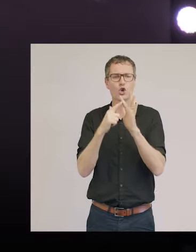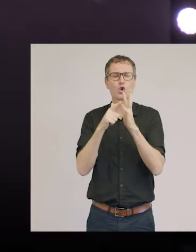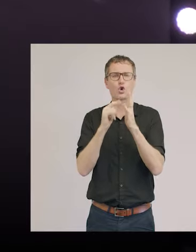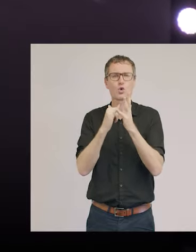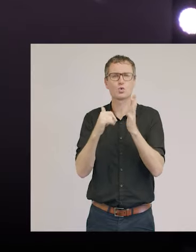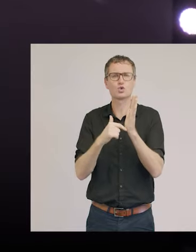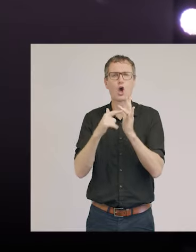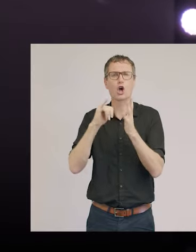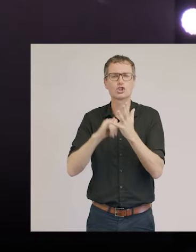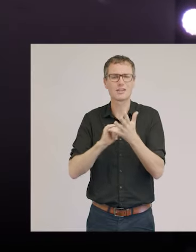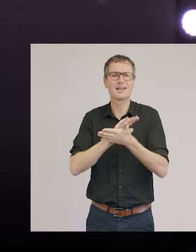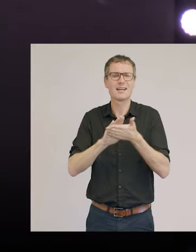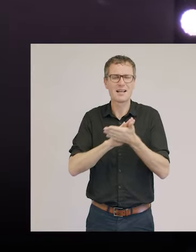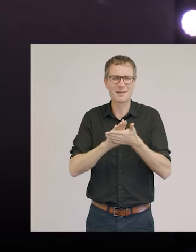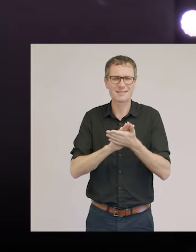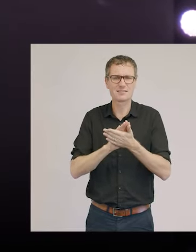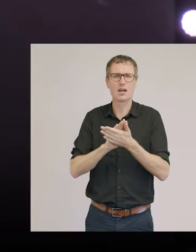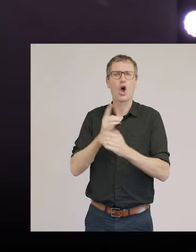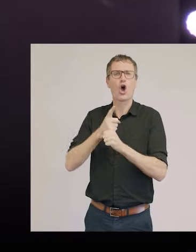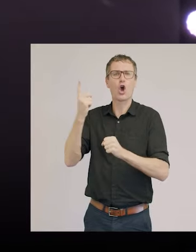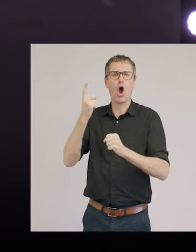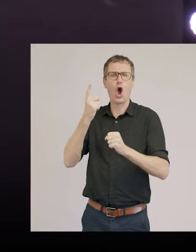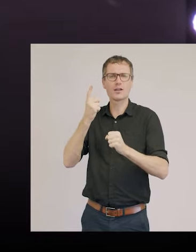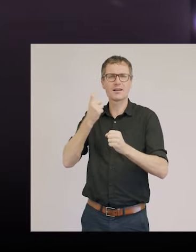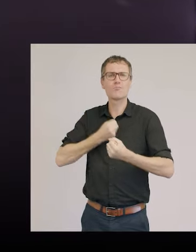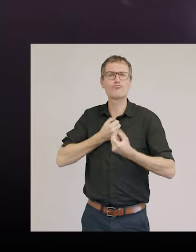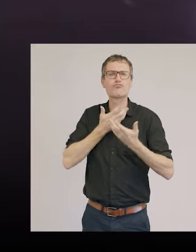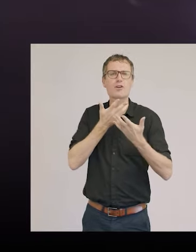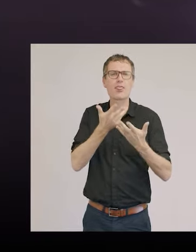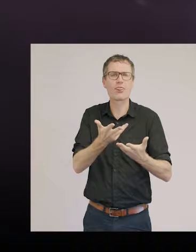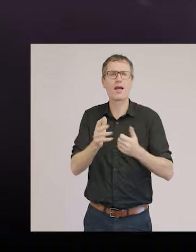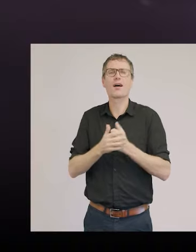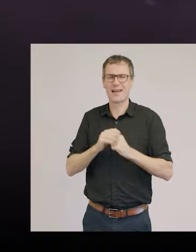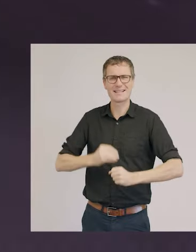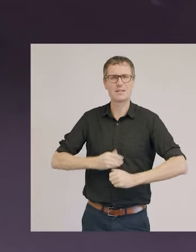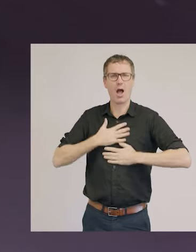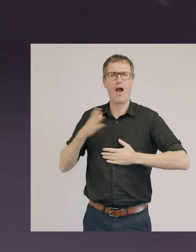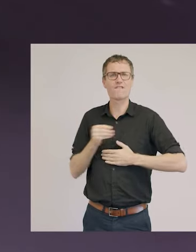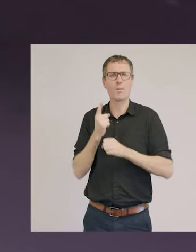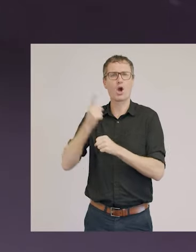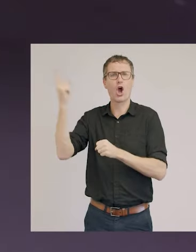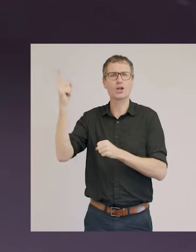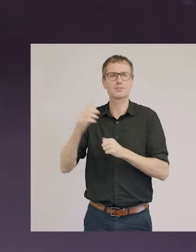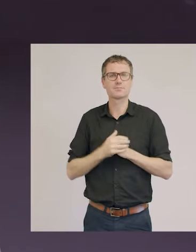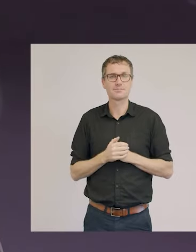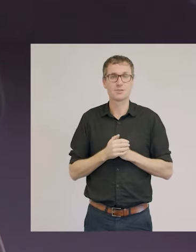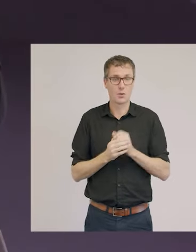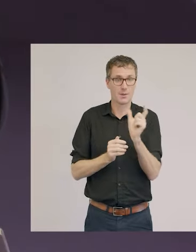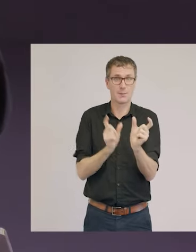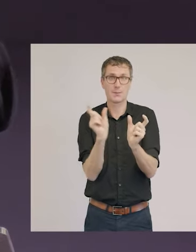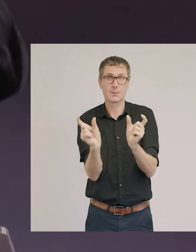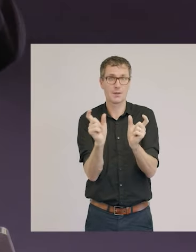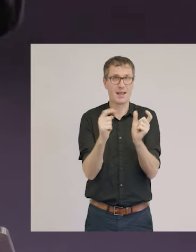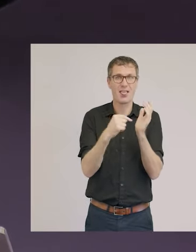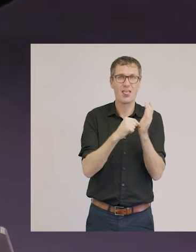theopneustos, which means God breathed or communicated by God. And theopneustos is made up of two